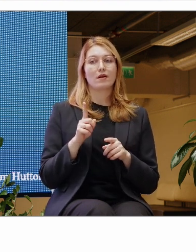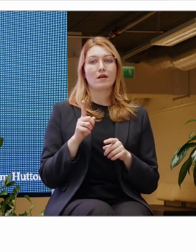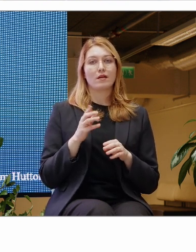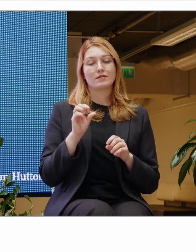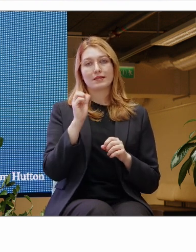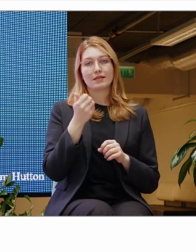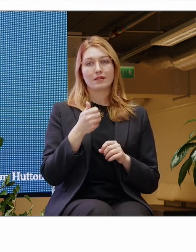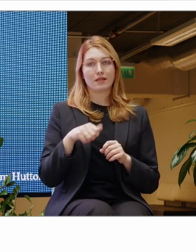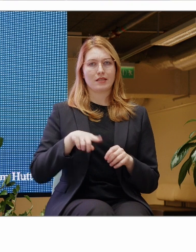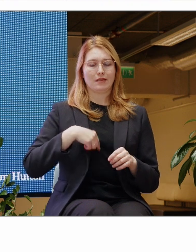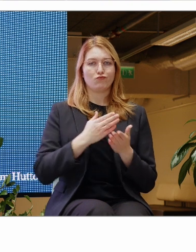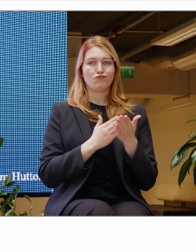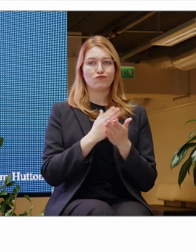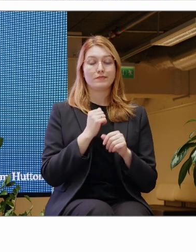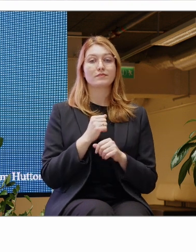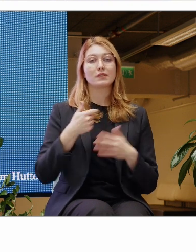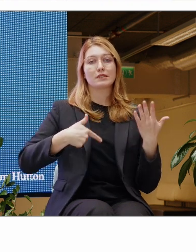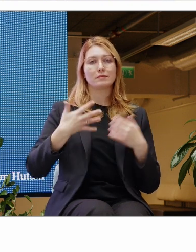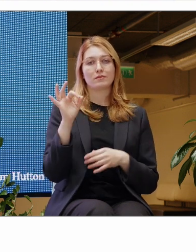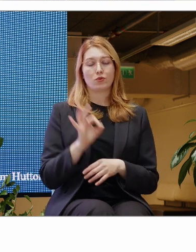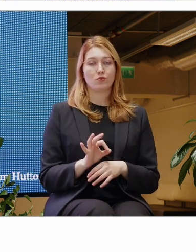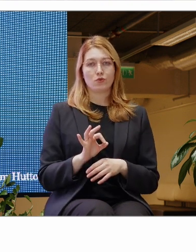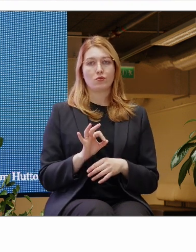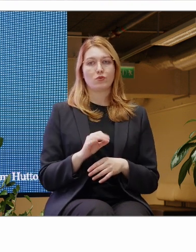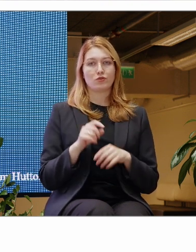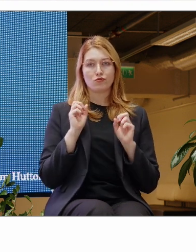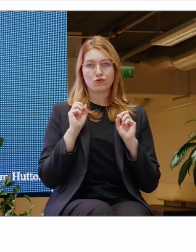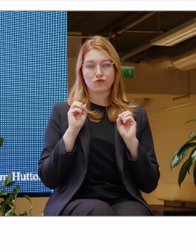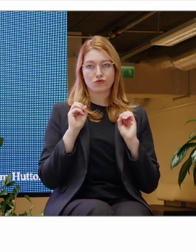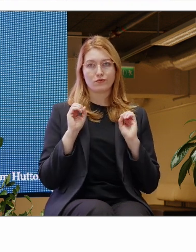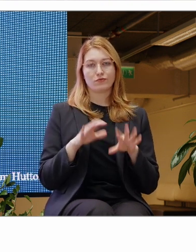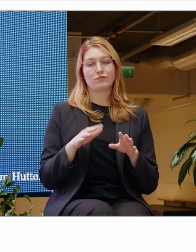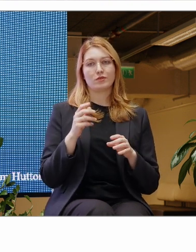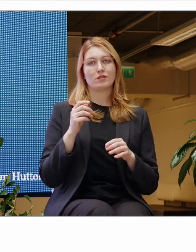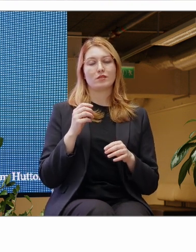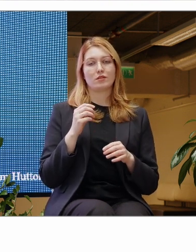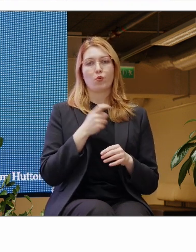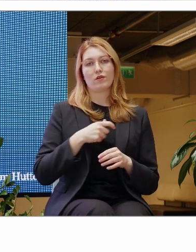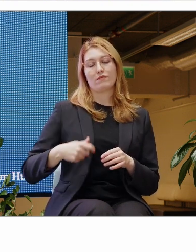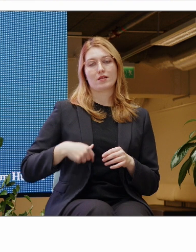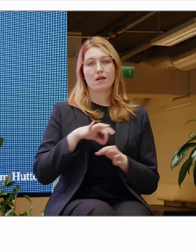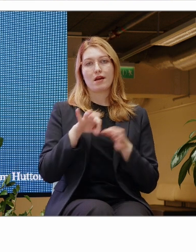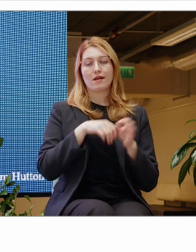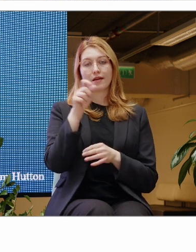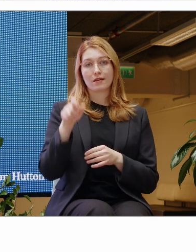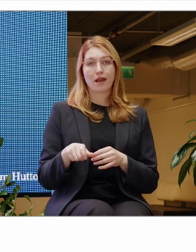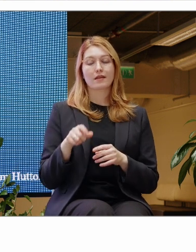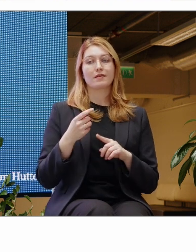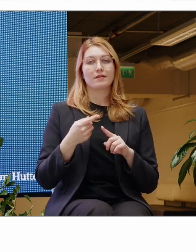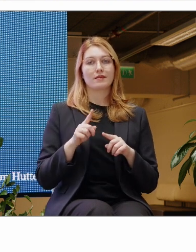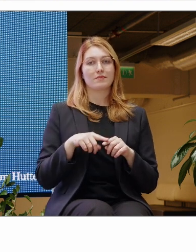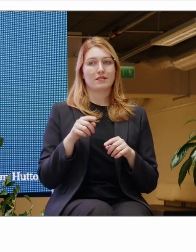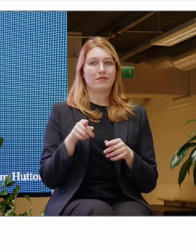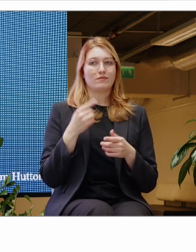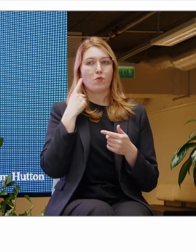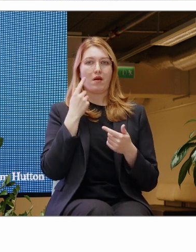design world for a lot longer. The 75% were 2 fresh out of university architects that were fit, triathletes, didn't have any